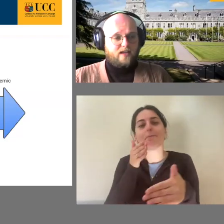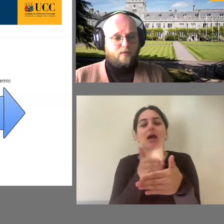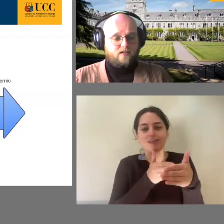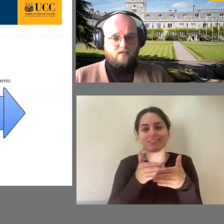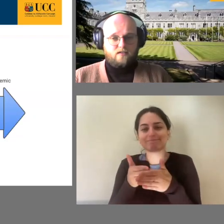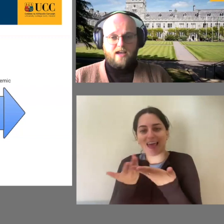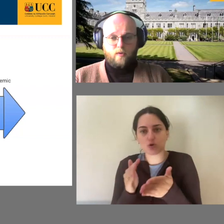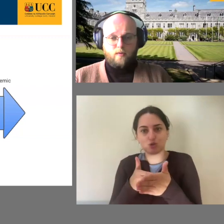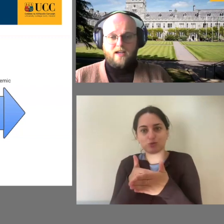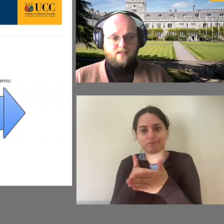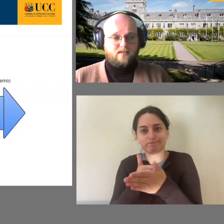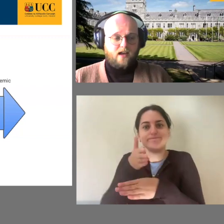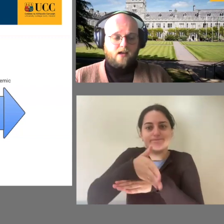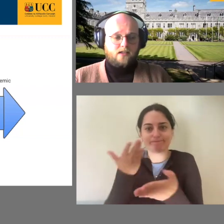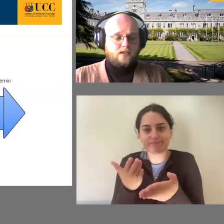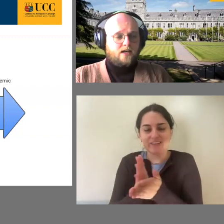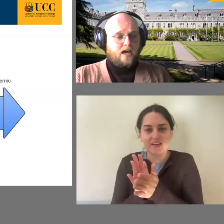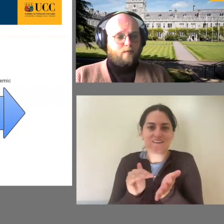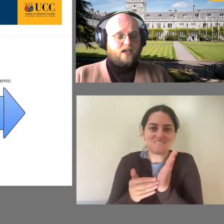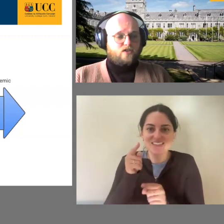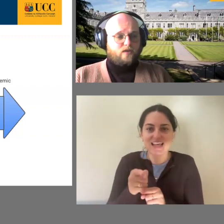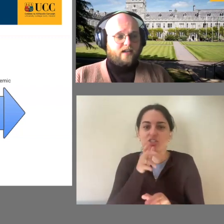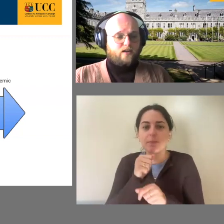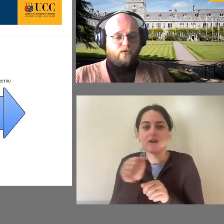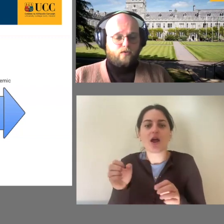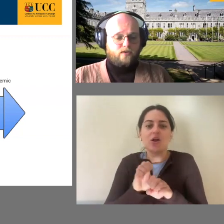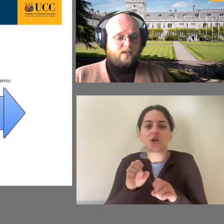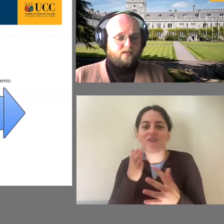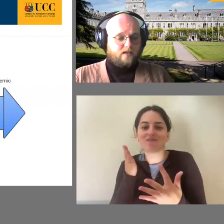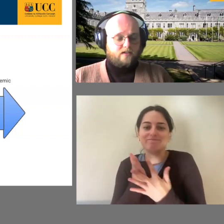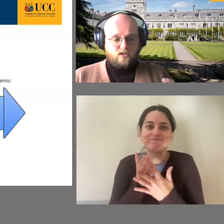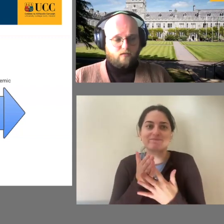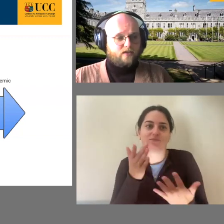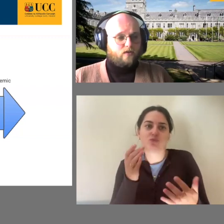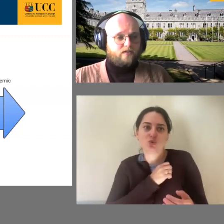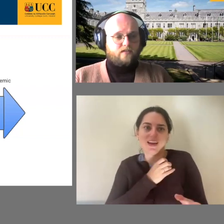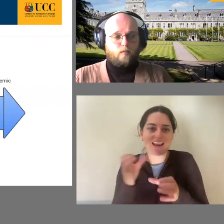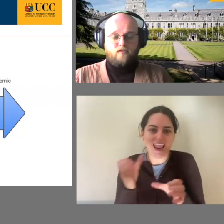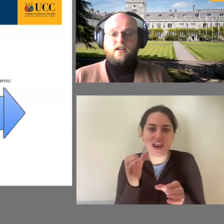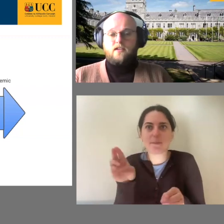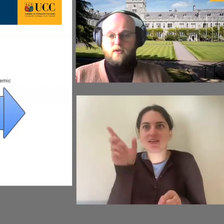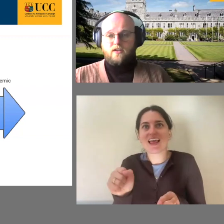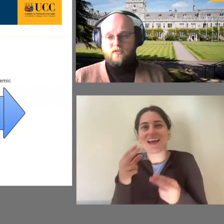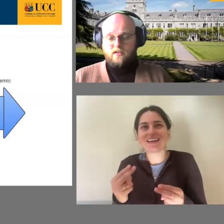again, it's about that piece around equitable access to care and making sure that those who need additional resources are provided with those